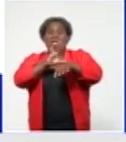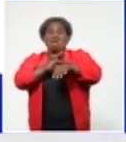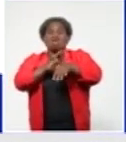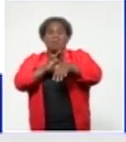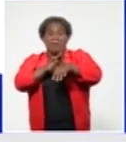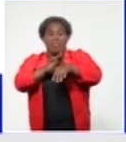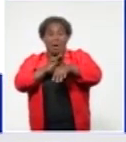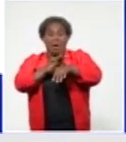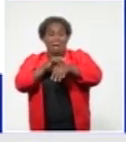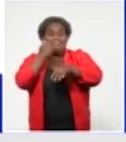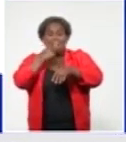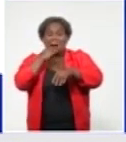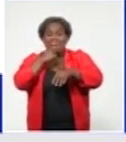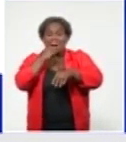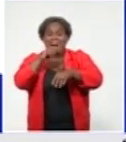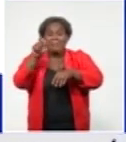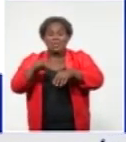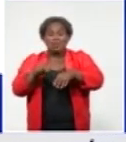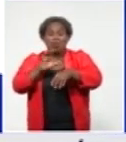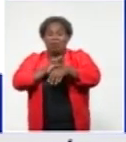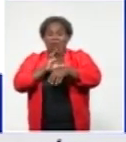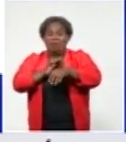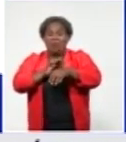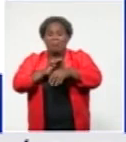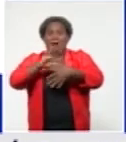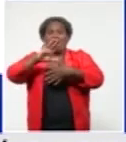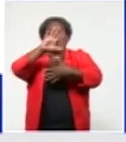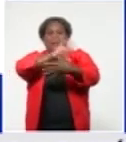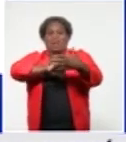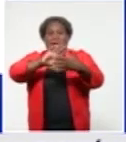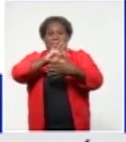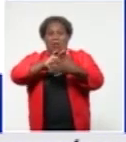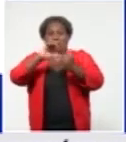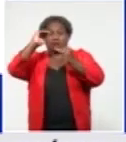5,403,269 infections, Brazil with